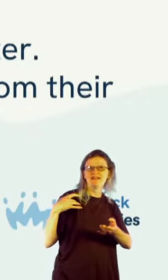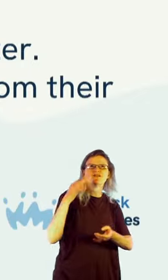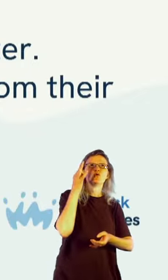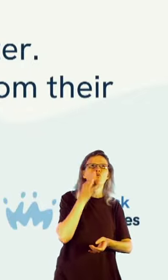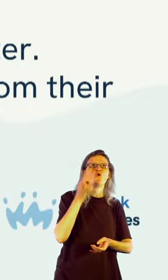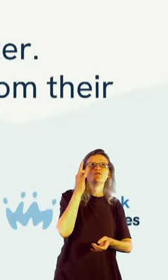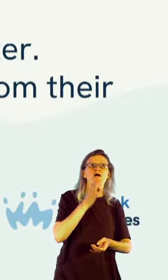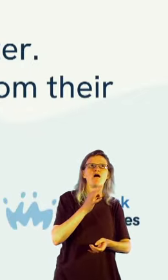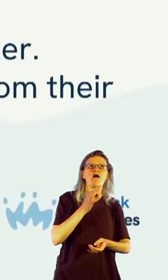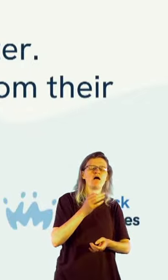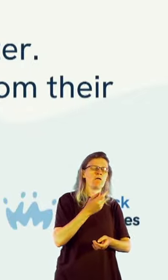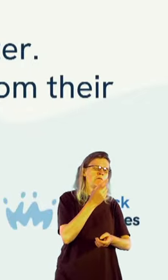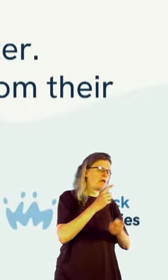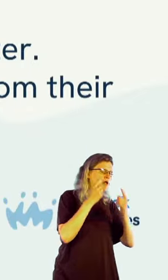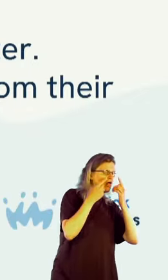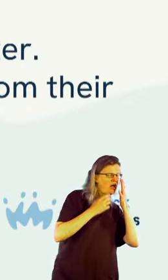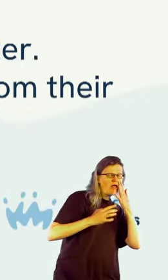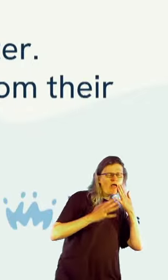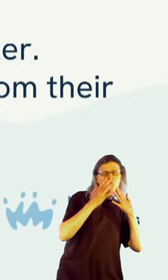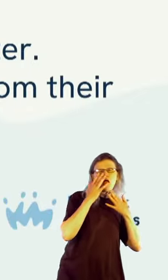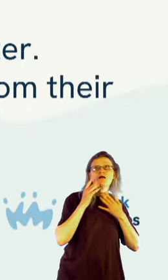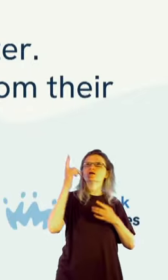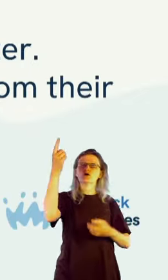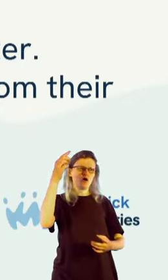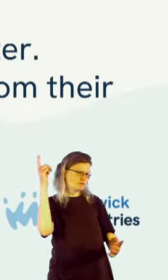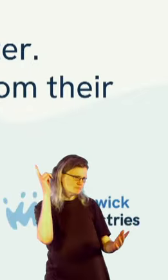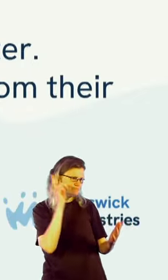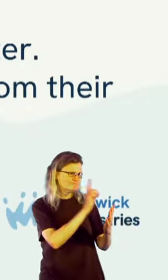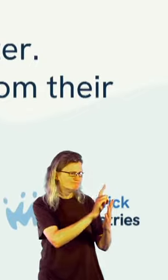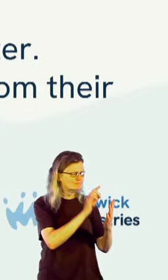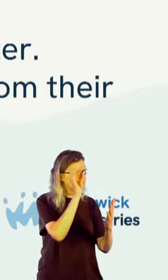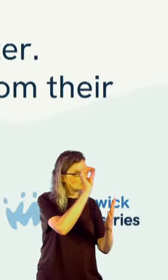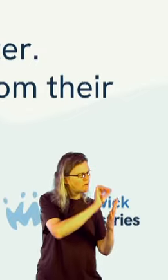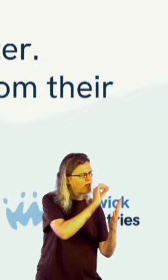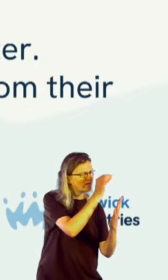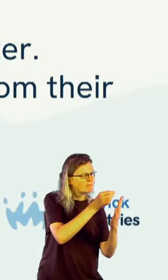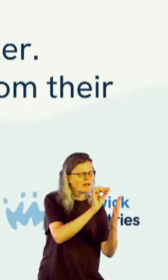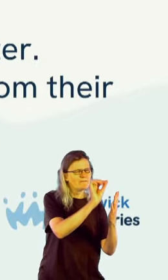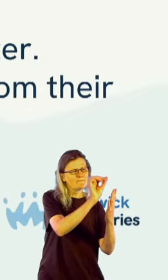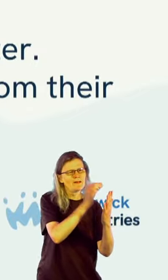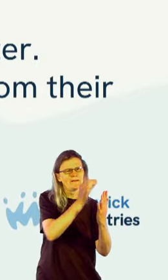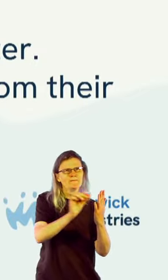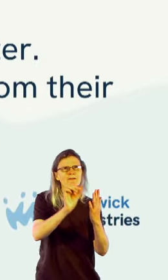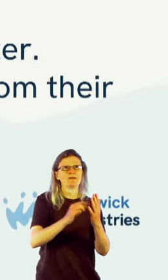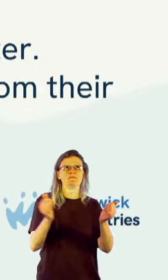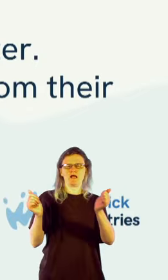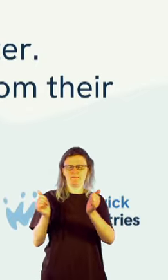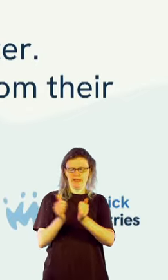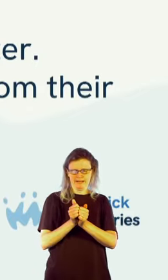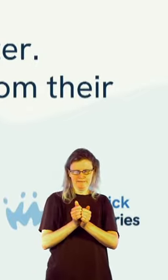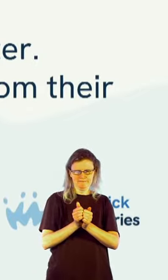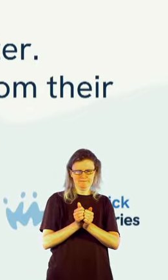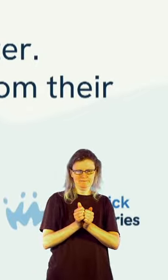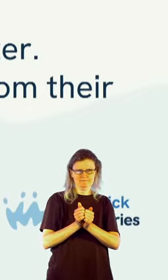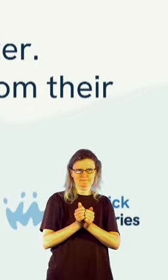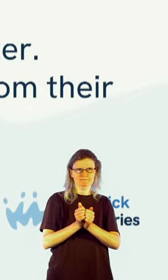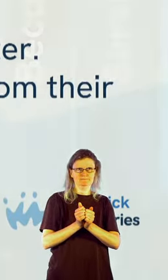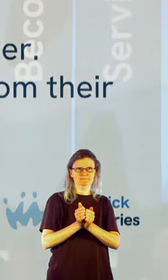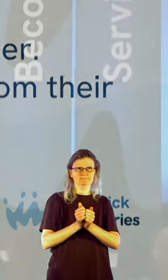will wipe away every tear from their eyes." Amen. Amen.